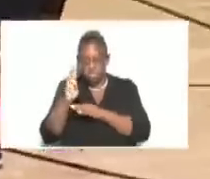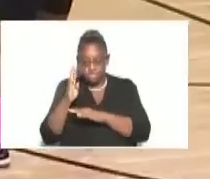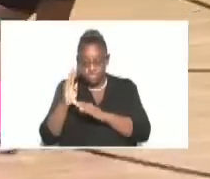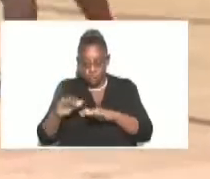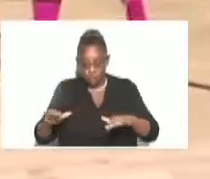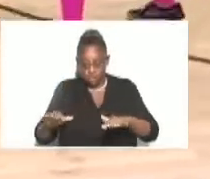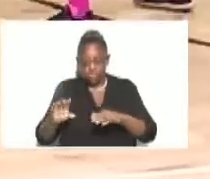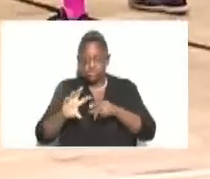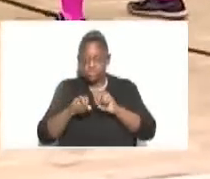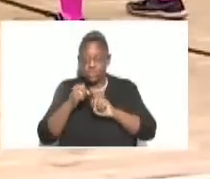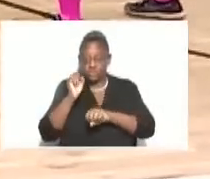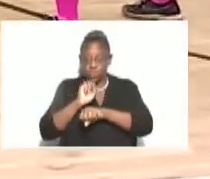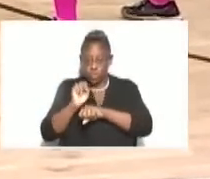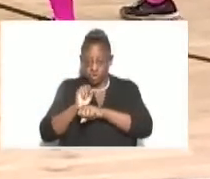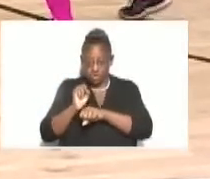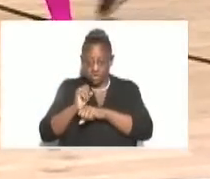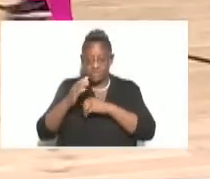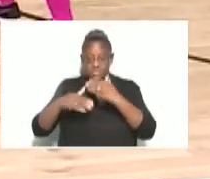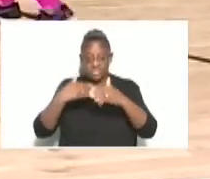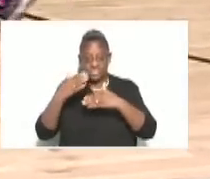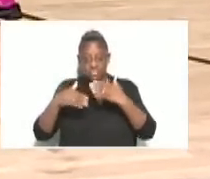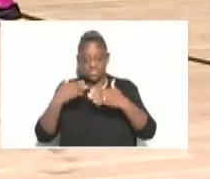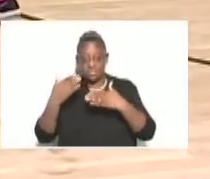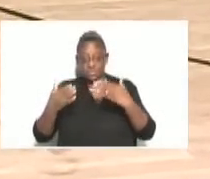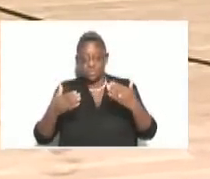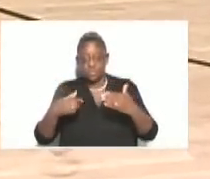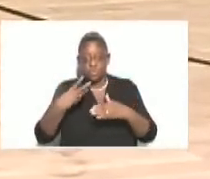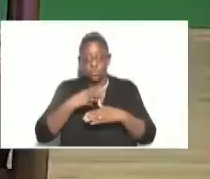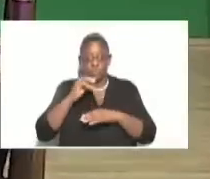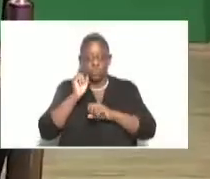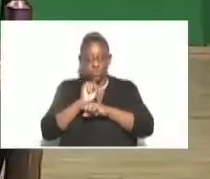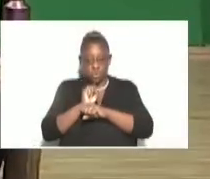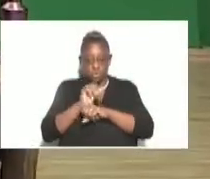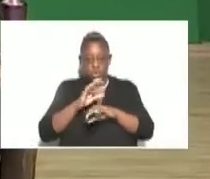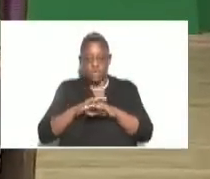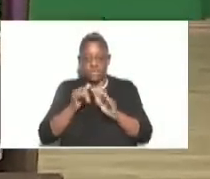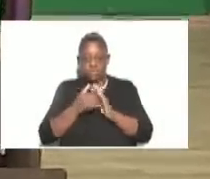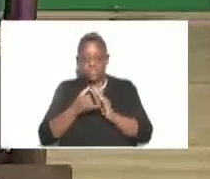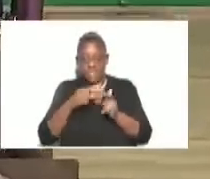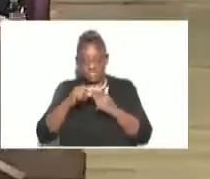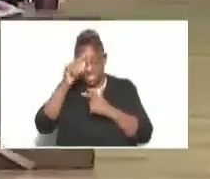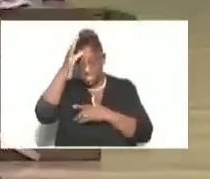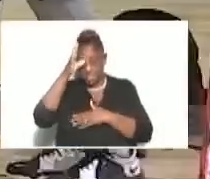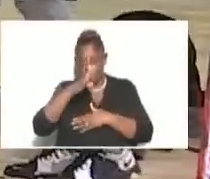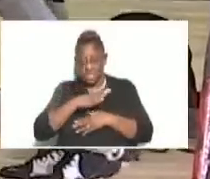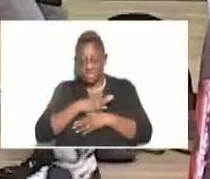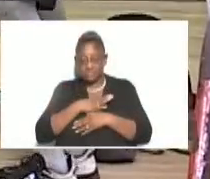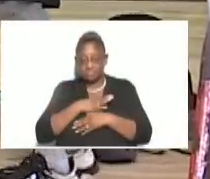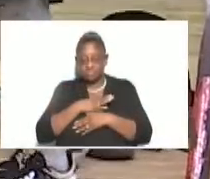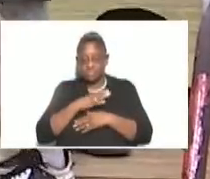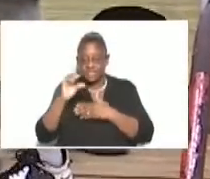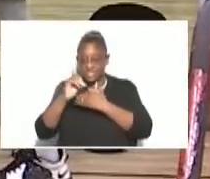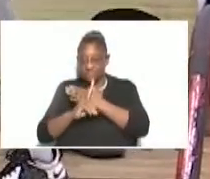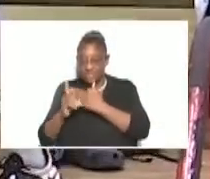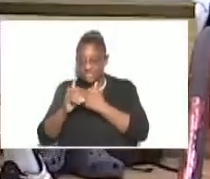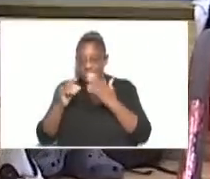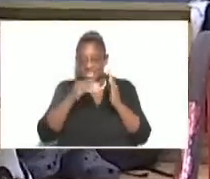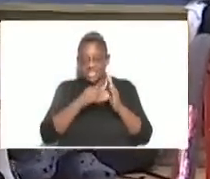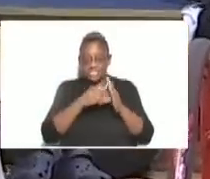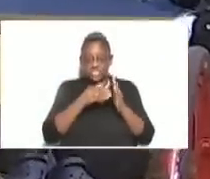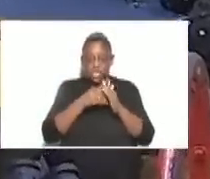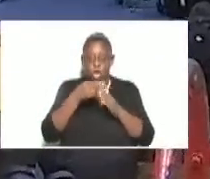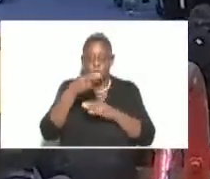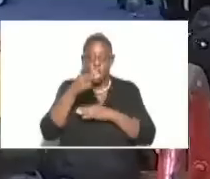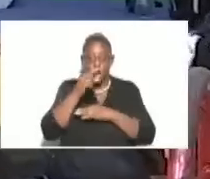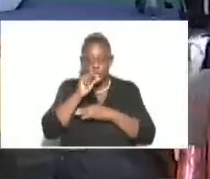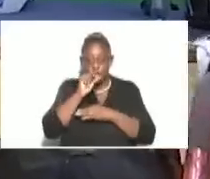and as the season progresses, we will most definitely work on those things. In the men's season opener, the Defenders facing off against the Warhawks. This one also